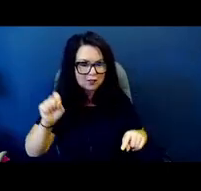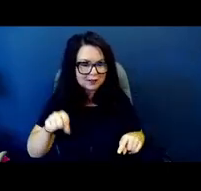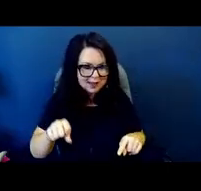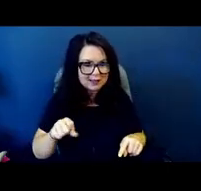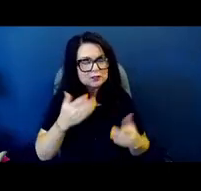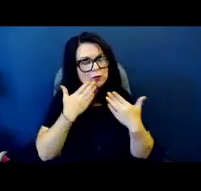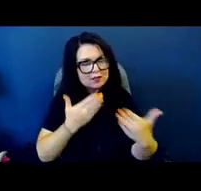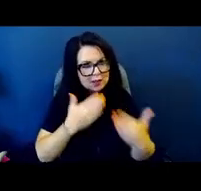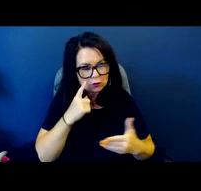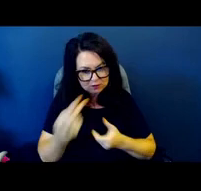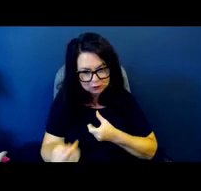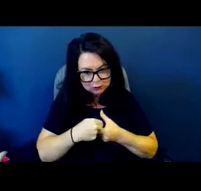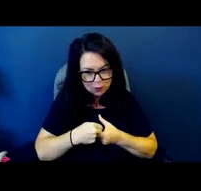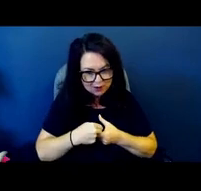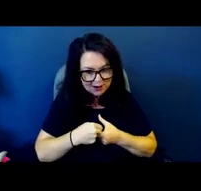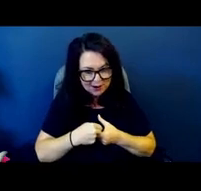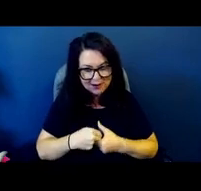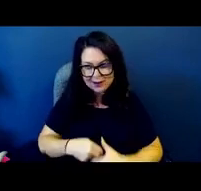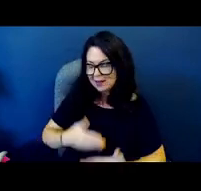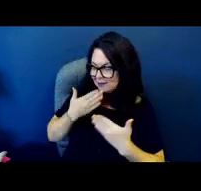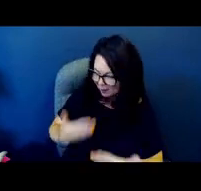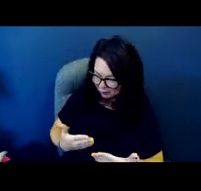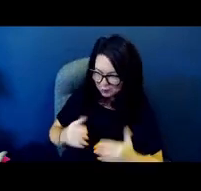for joining us today. Okay. Thank you.